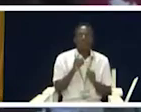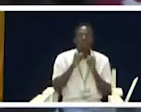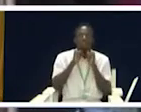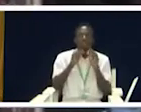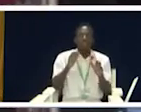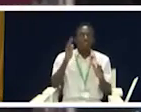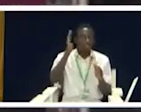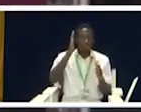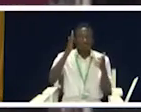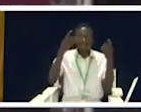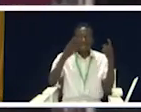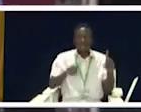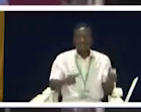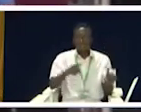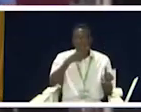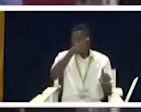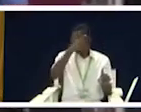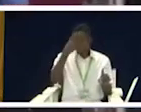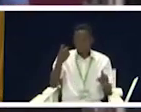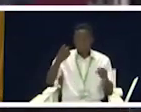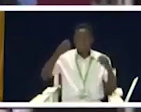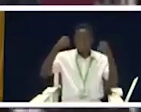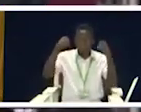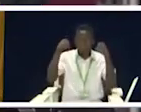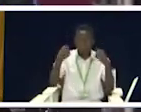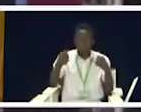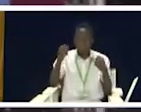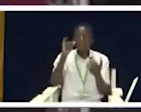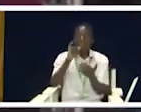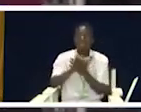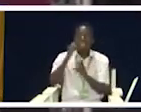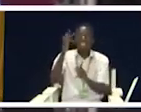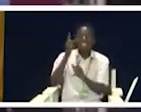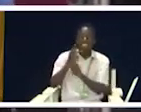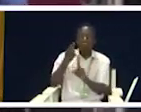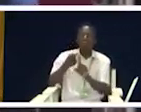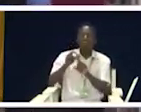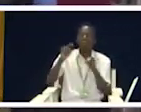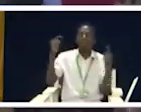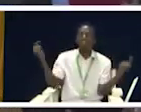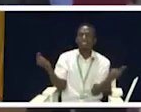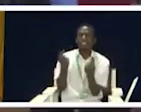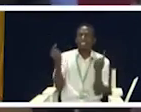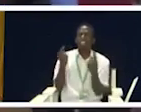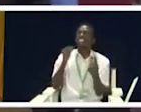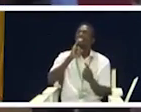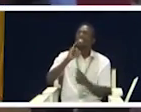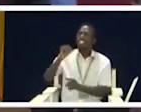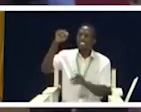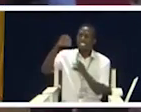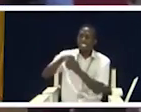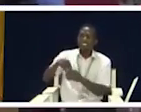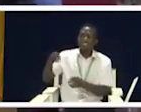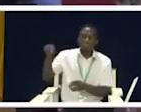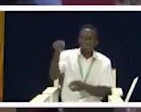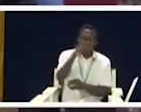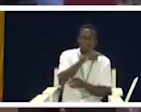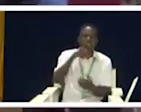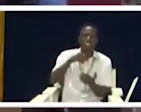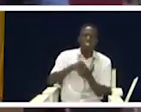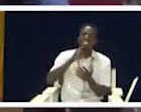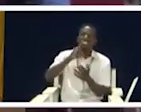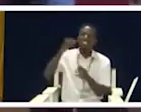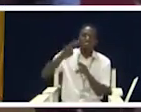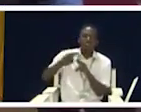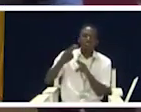happen. Because the power that keeps one from sin is in you. And it is called a wonder.